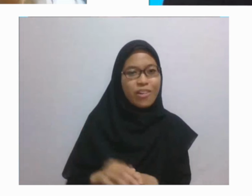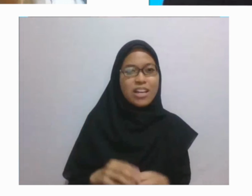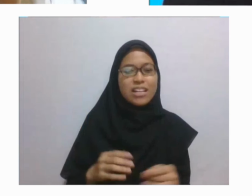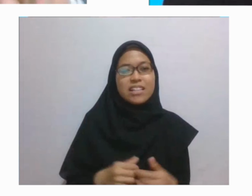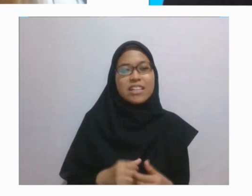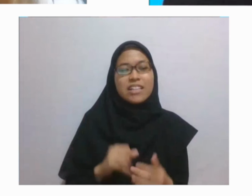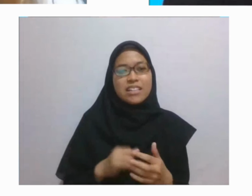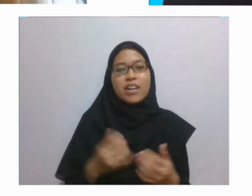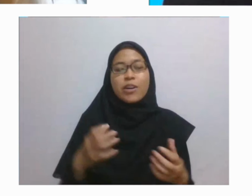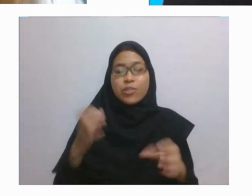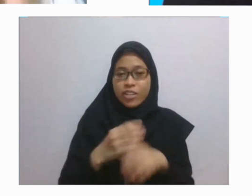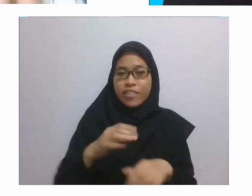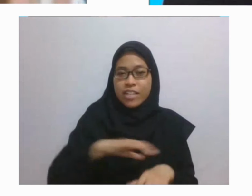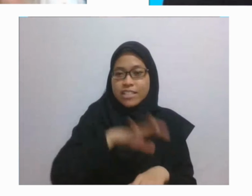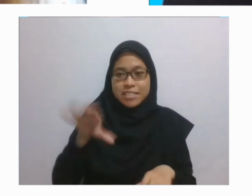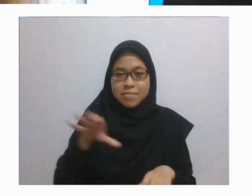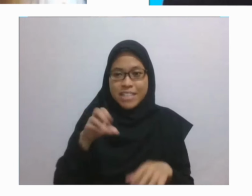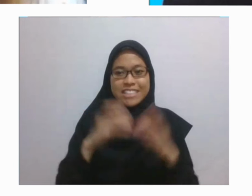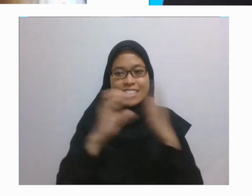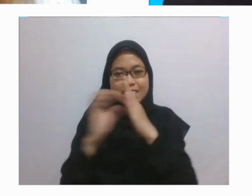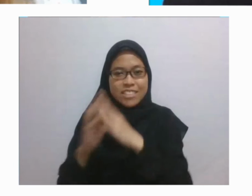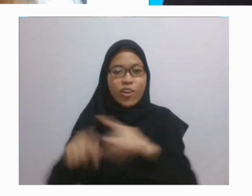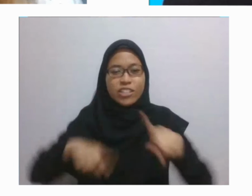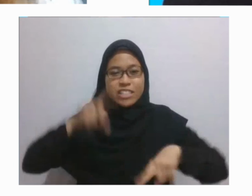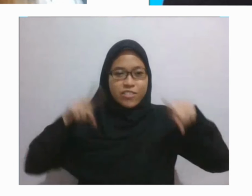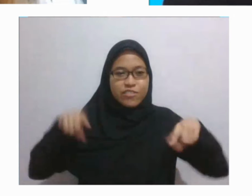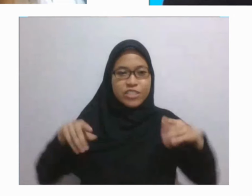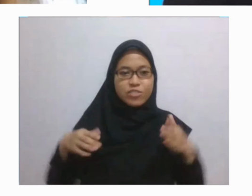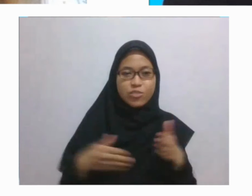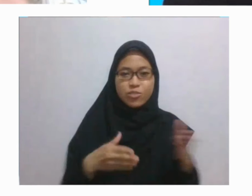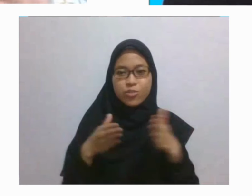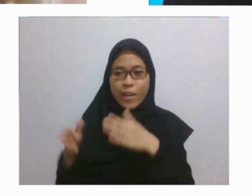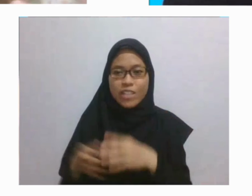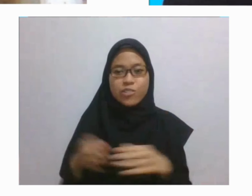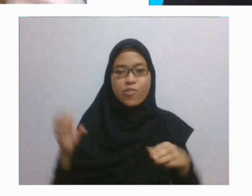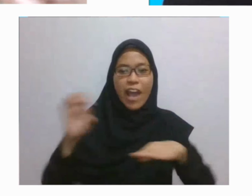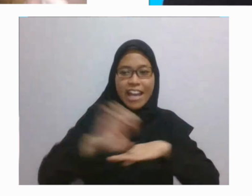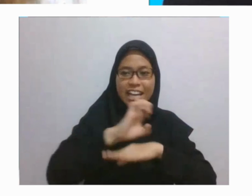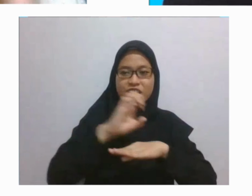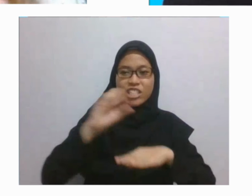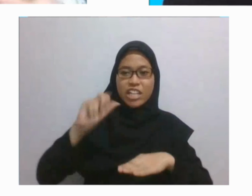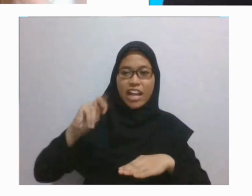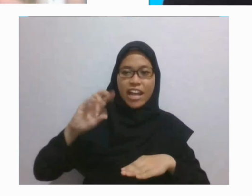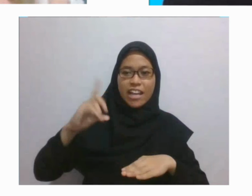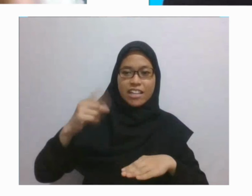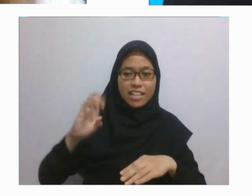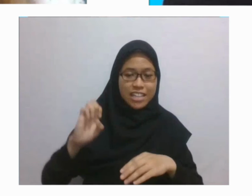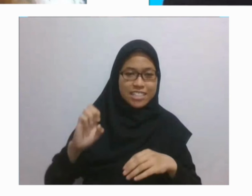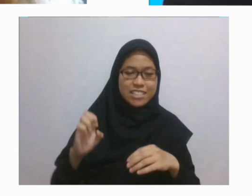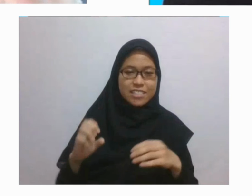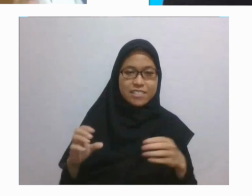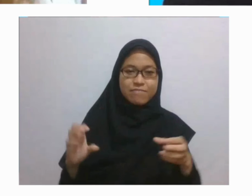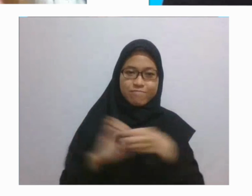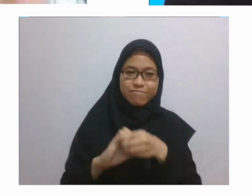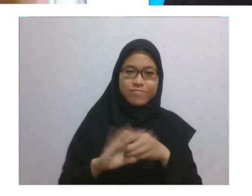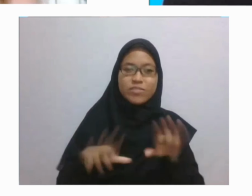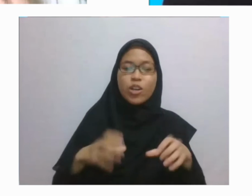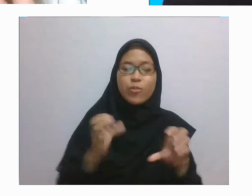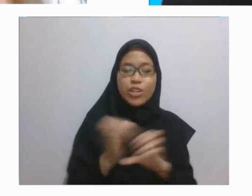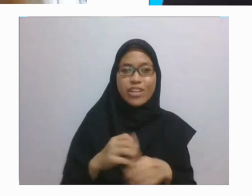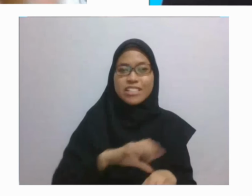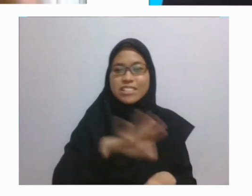diverse forms of engaging with it. And I think that's what the question is really getting to, is how do we create space in the city for people to find